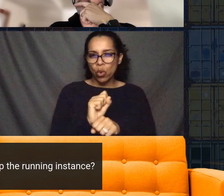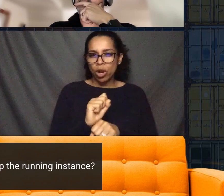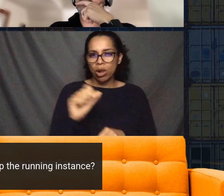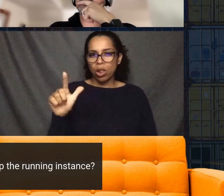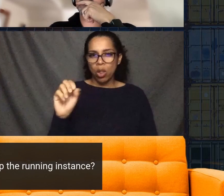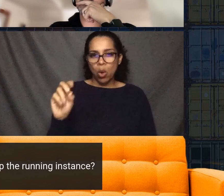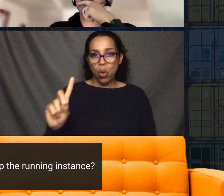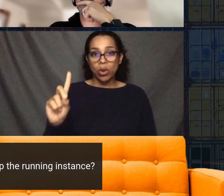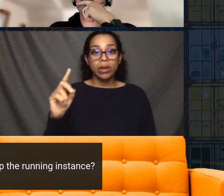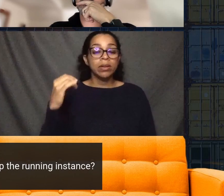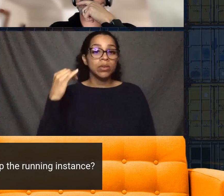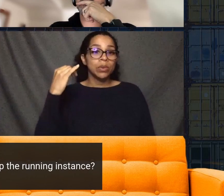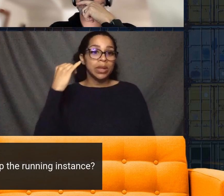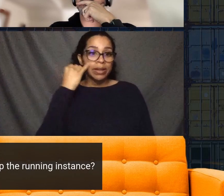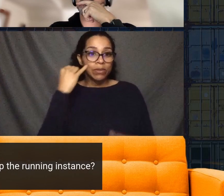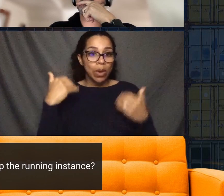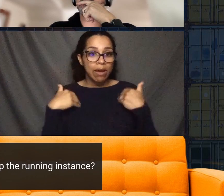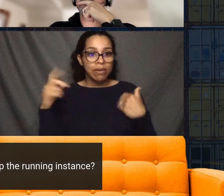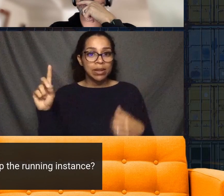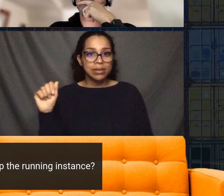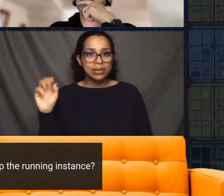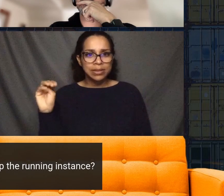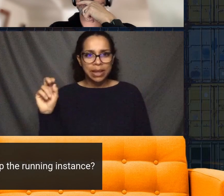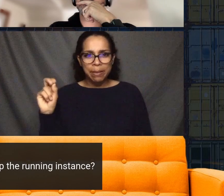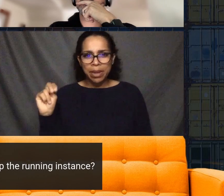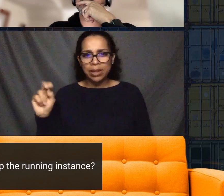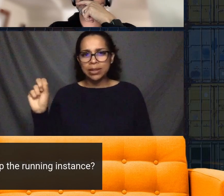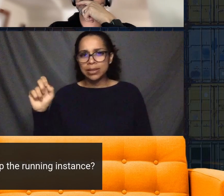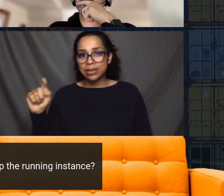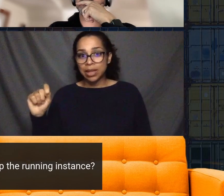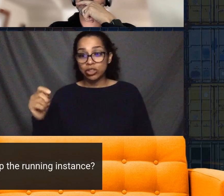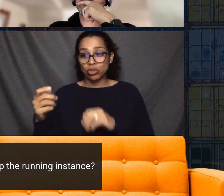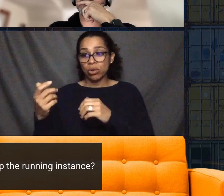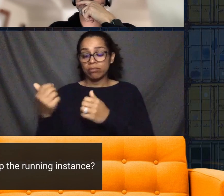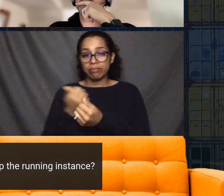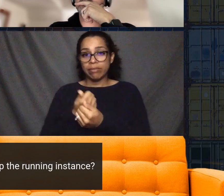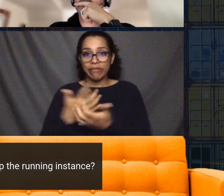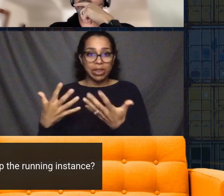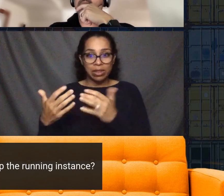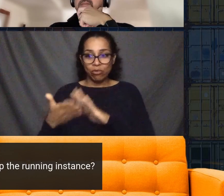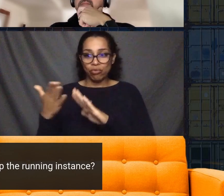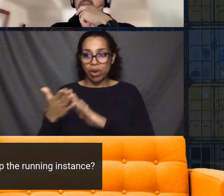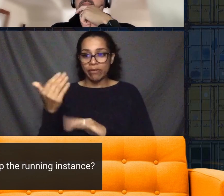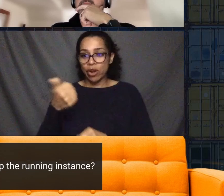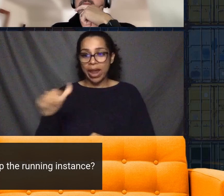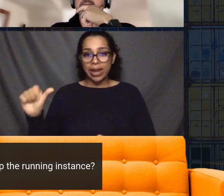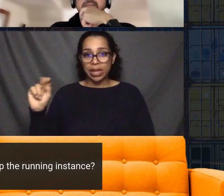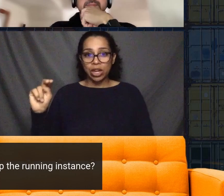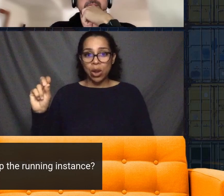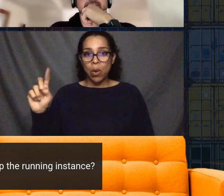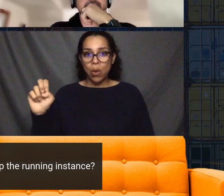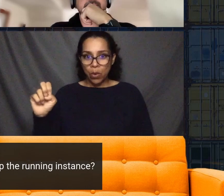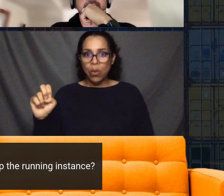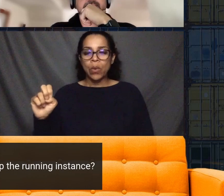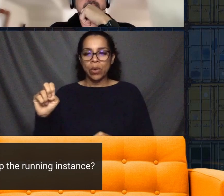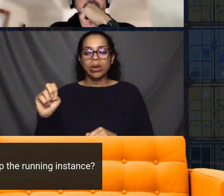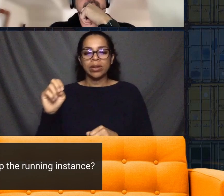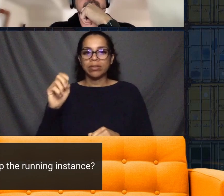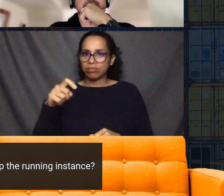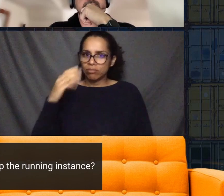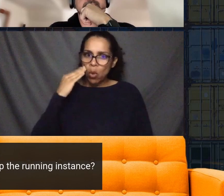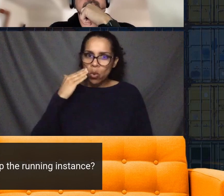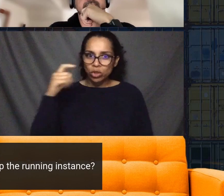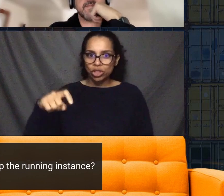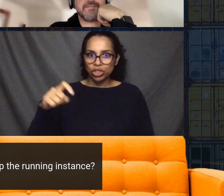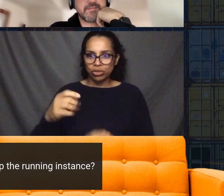daemon sets or something that would run on every node, it ignores those for this case because it knows that those pods should be running everywhere. And it's only looking at the